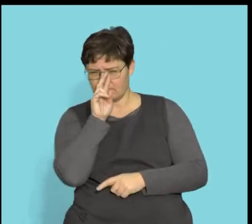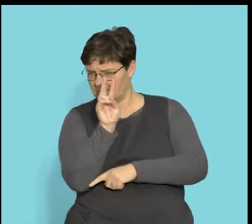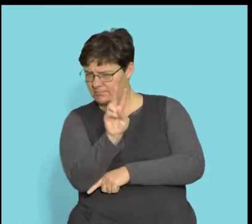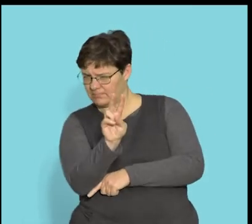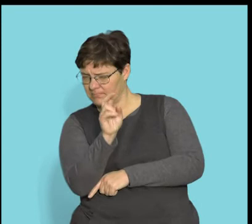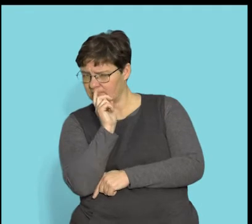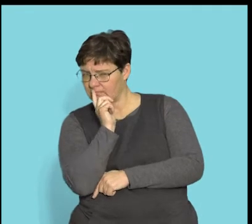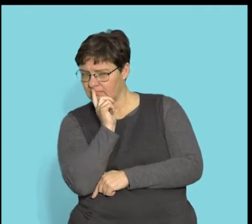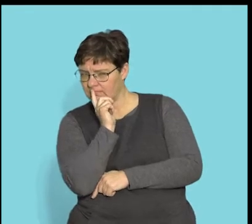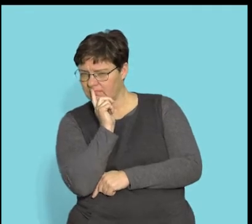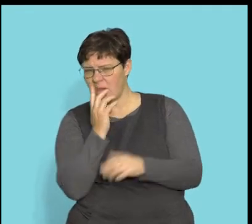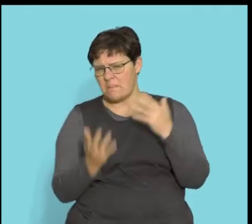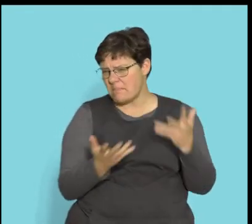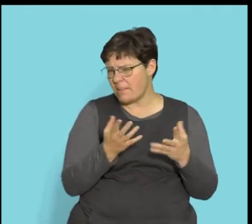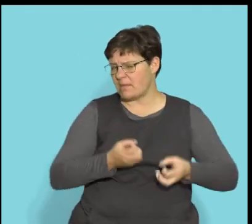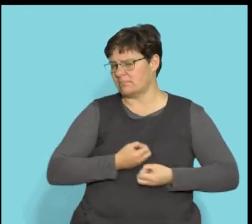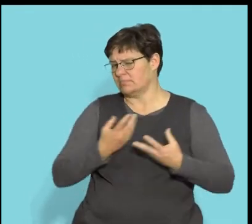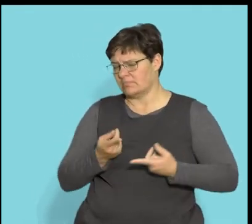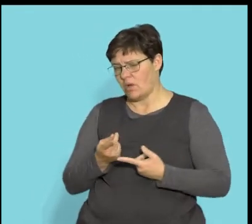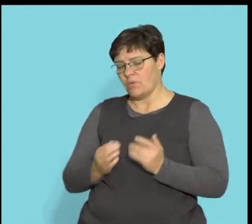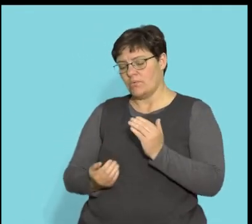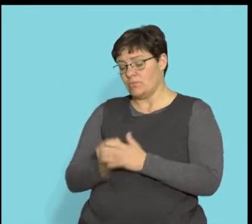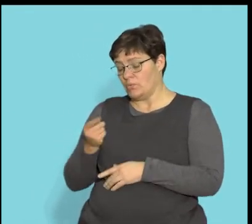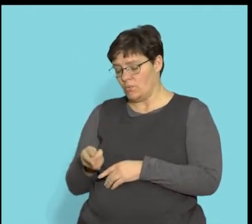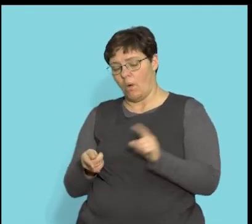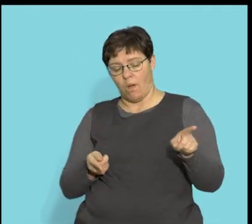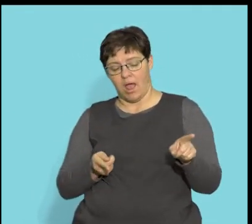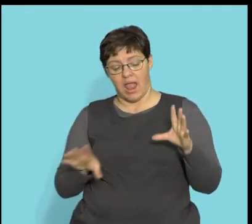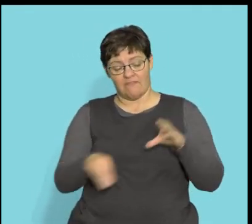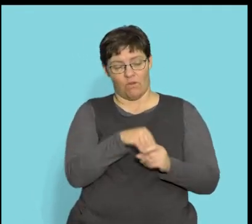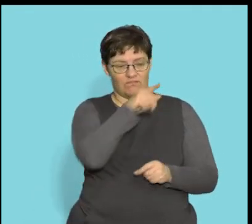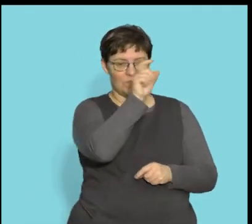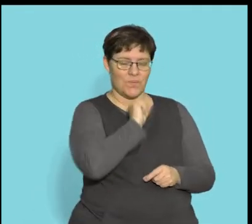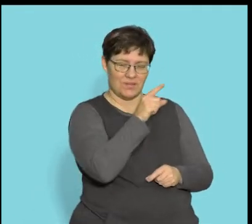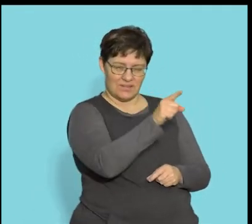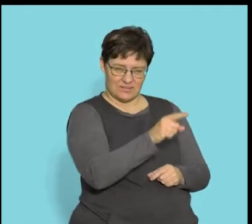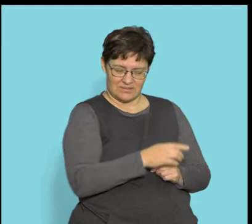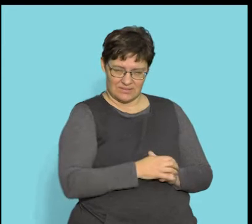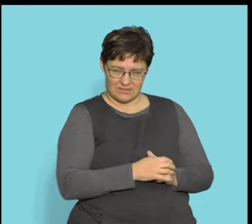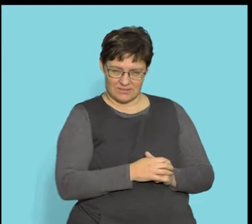you a second to see if there's a way I can express the new in terms of the old.